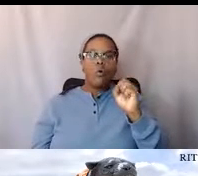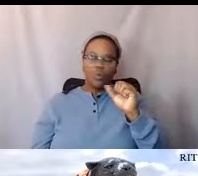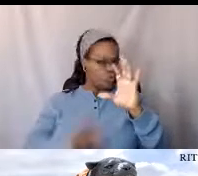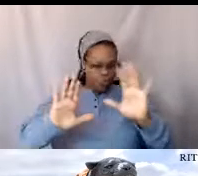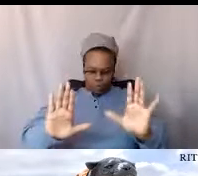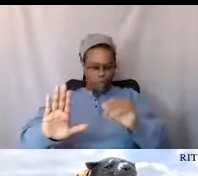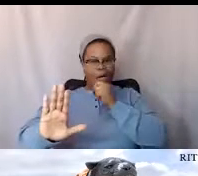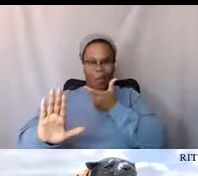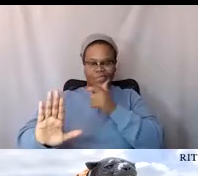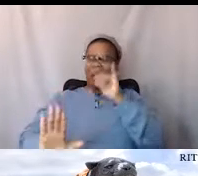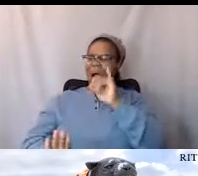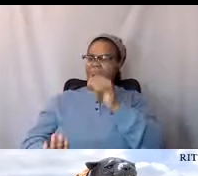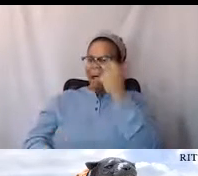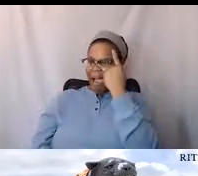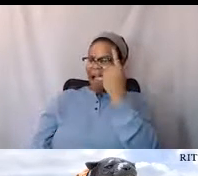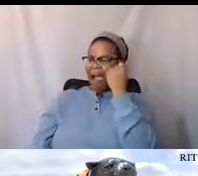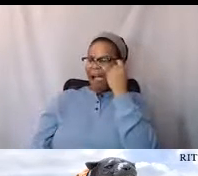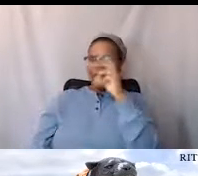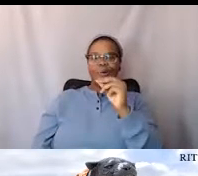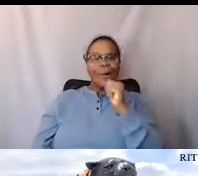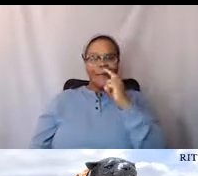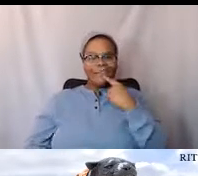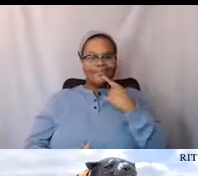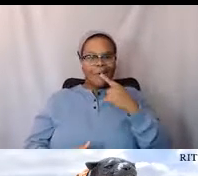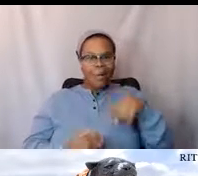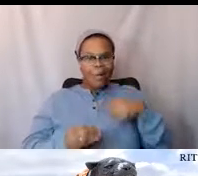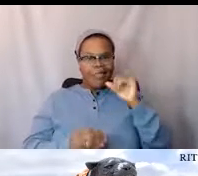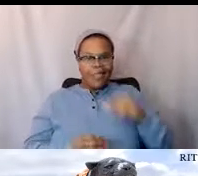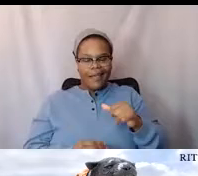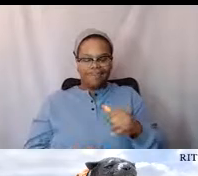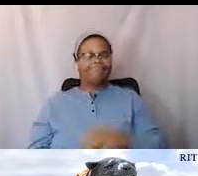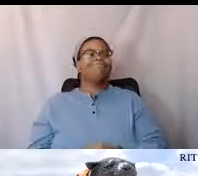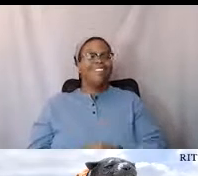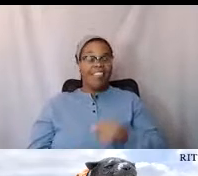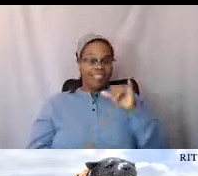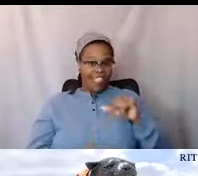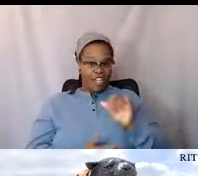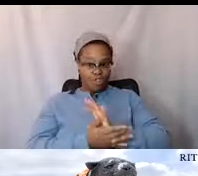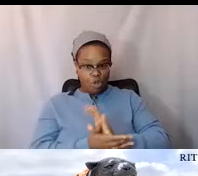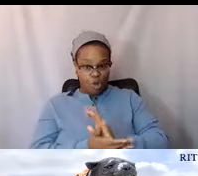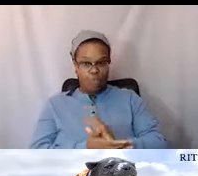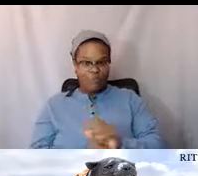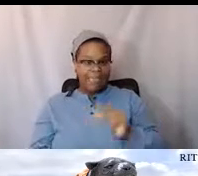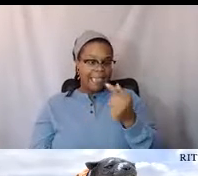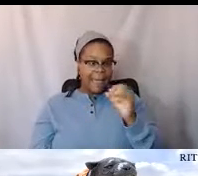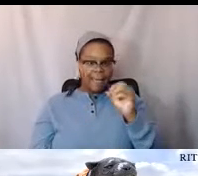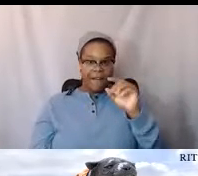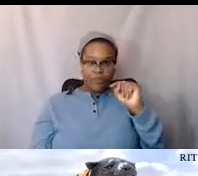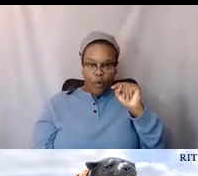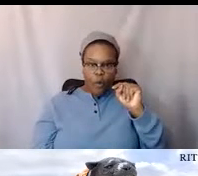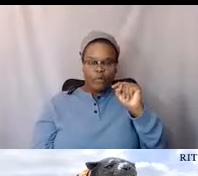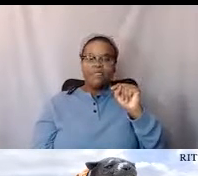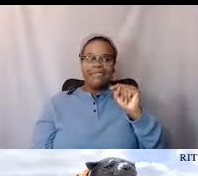is sort of there. I don't know what to say about Game of Thrones except that you know, it's a